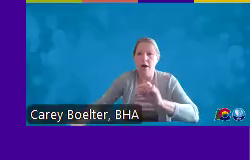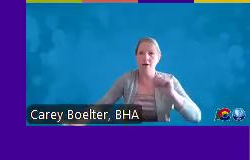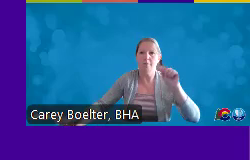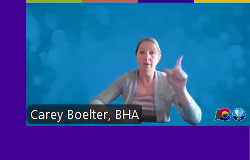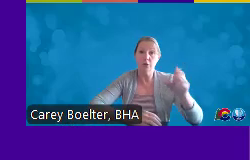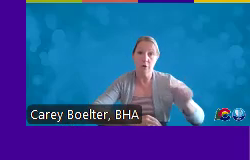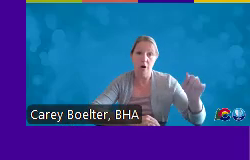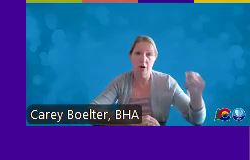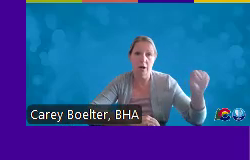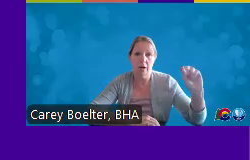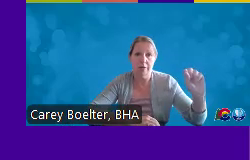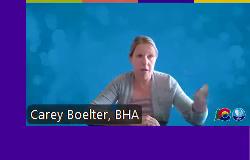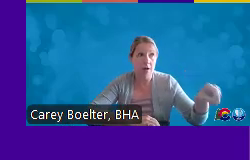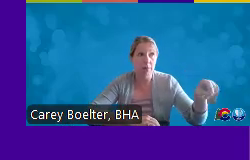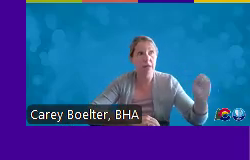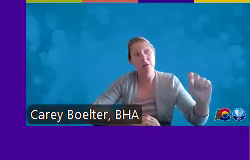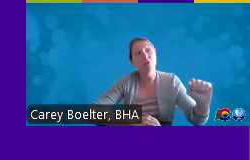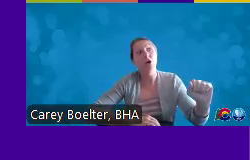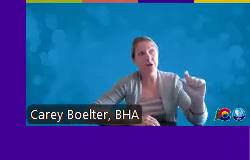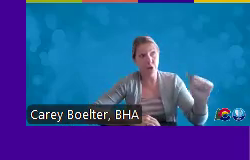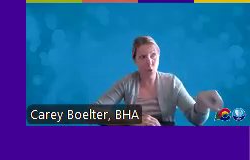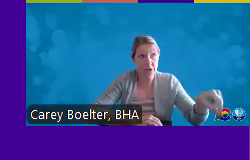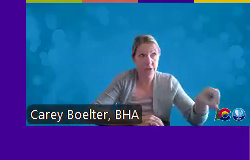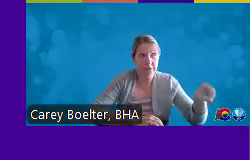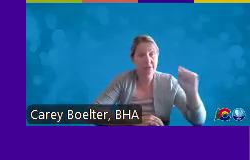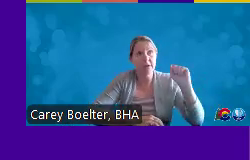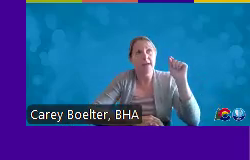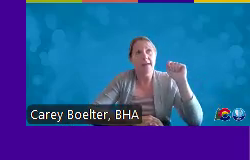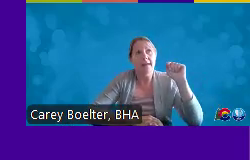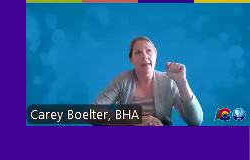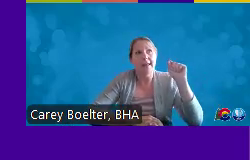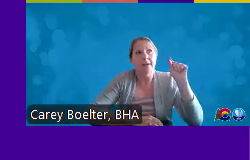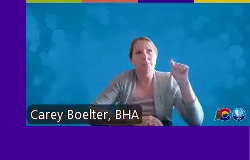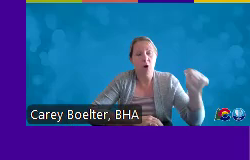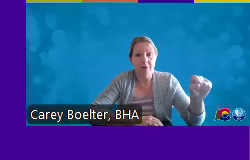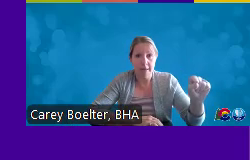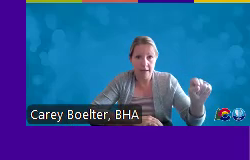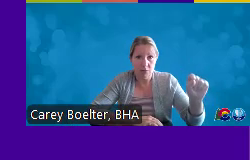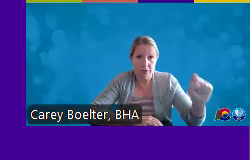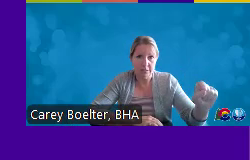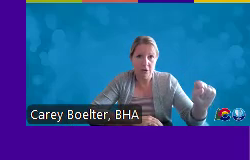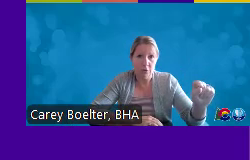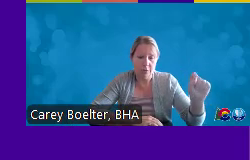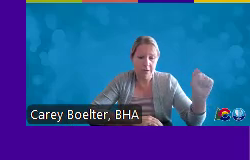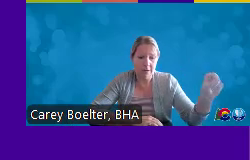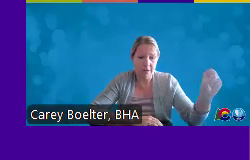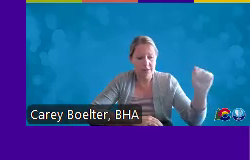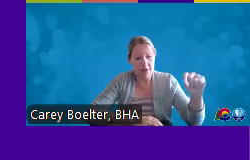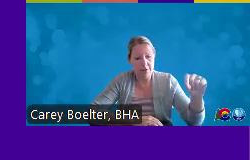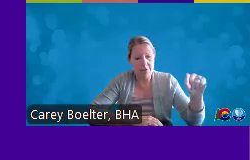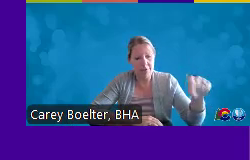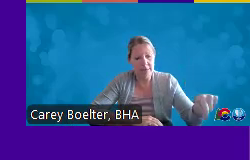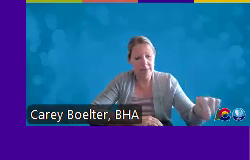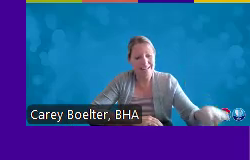Okay, so there are over 100 questions. And part of that was not only